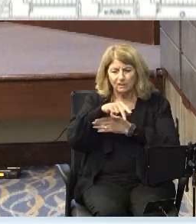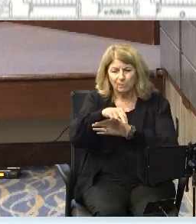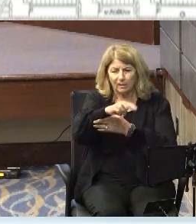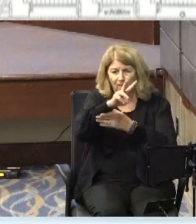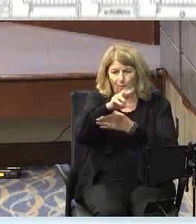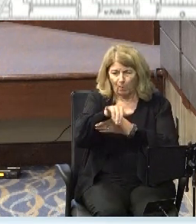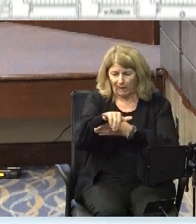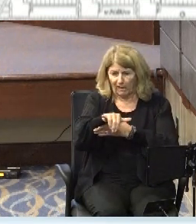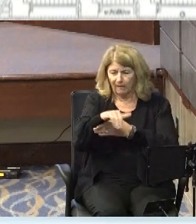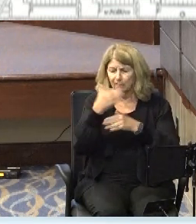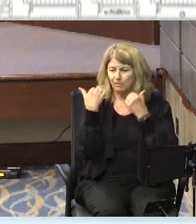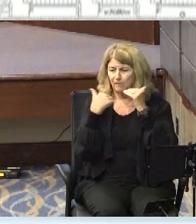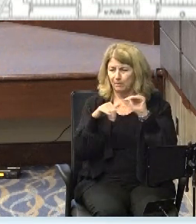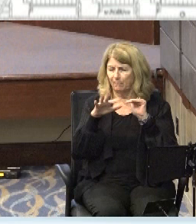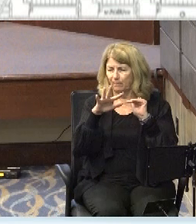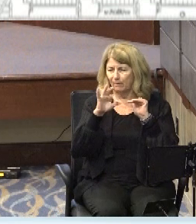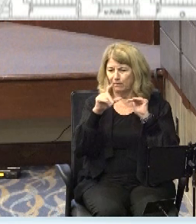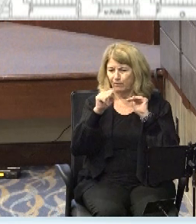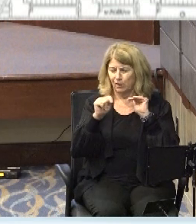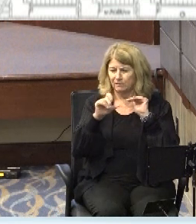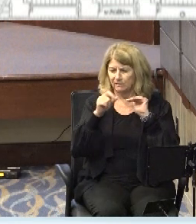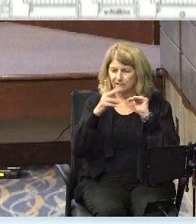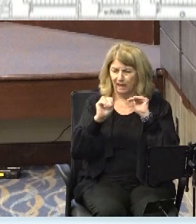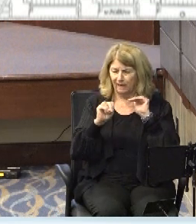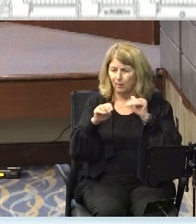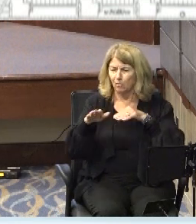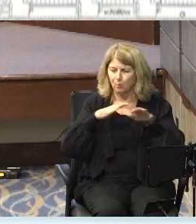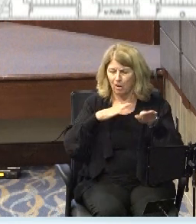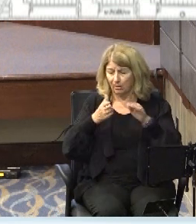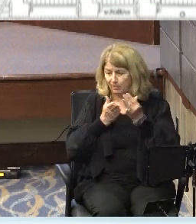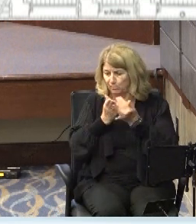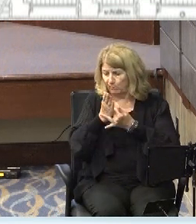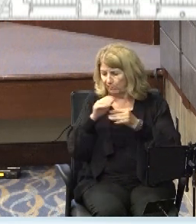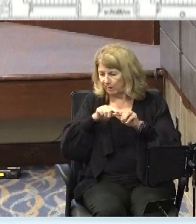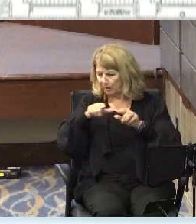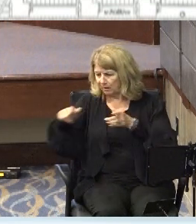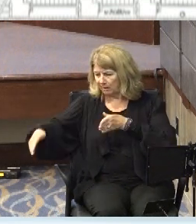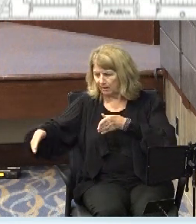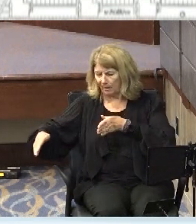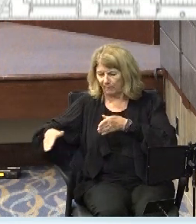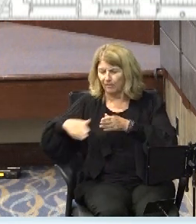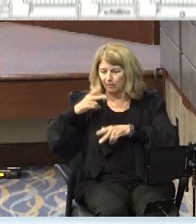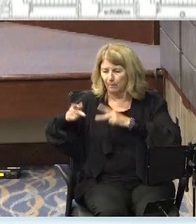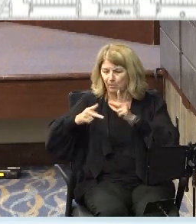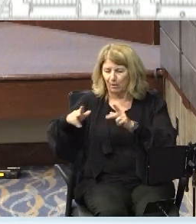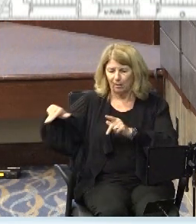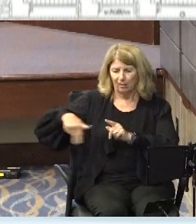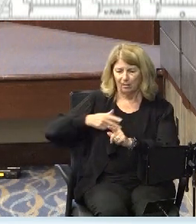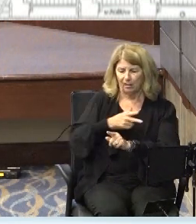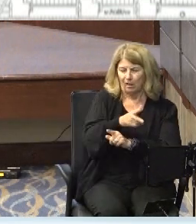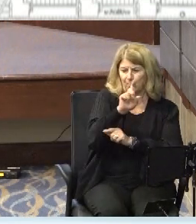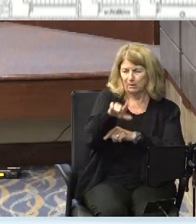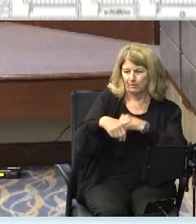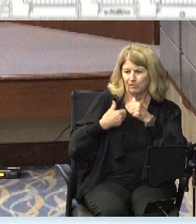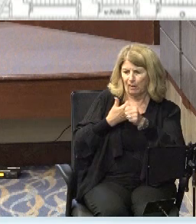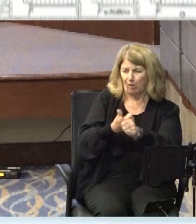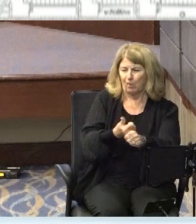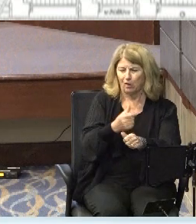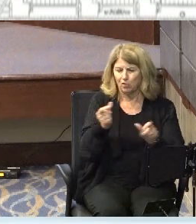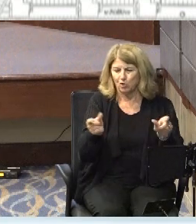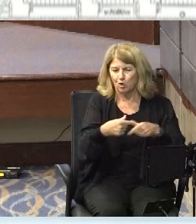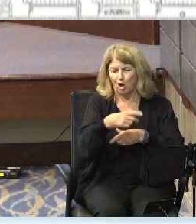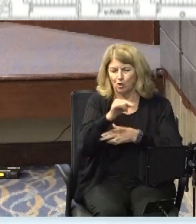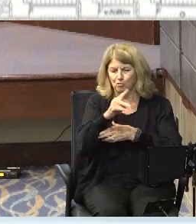of a minimum 5-foot sidewalk and planter strip between the sidewalk and the public right-of-way must be installed along Garden Drive. All